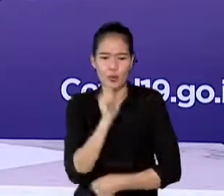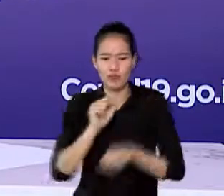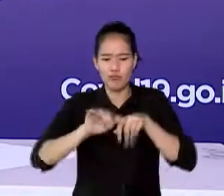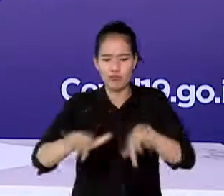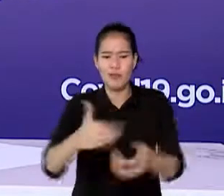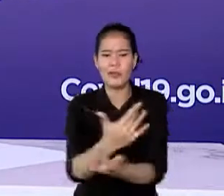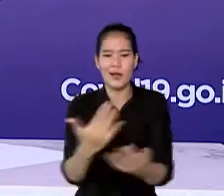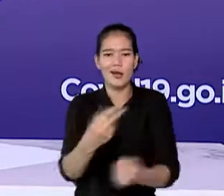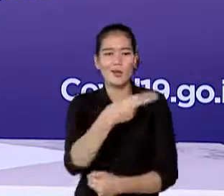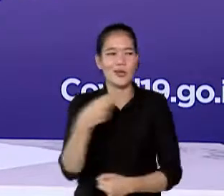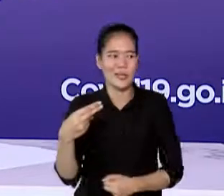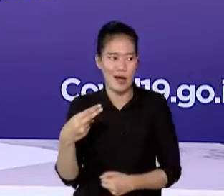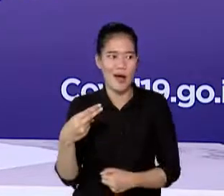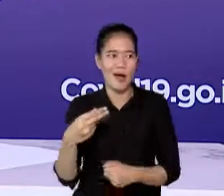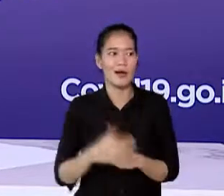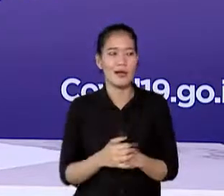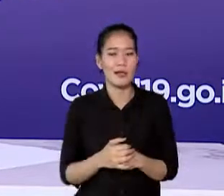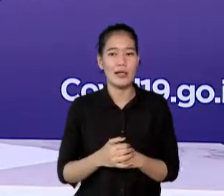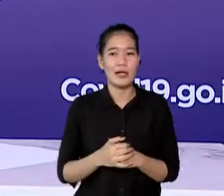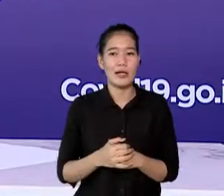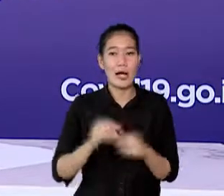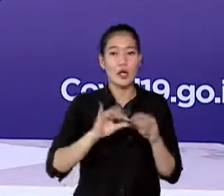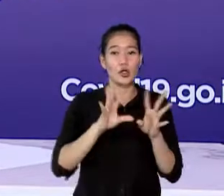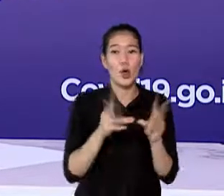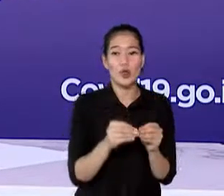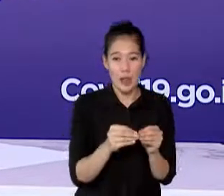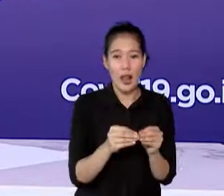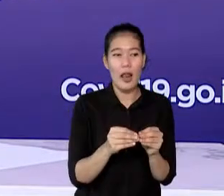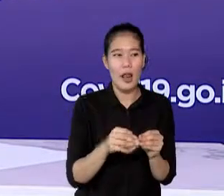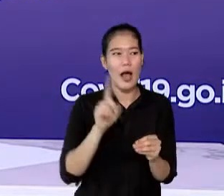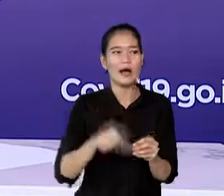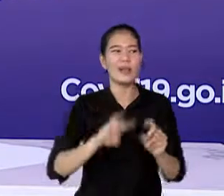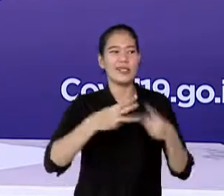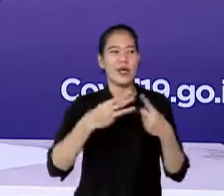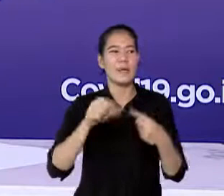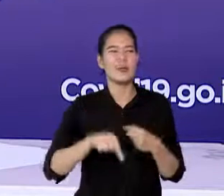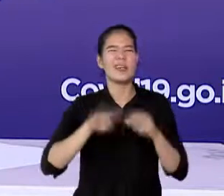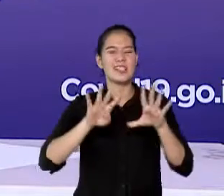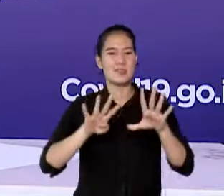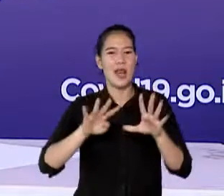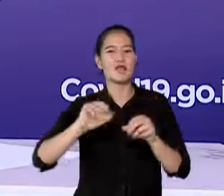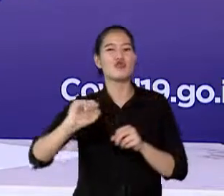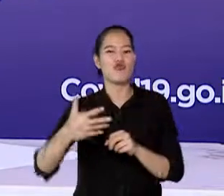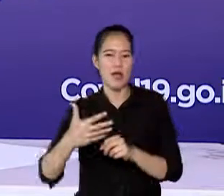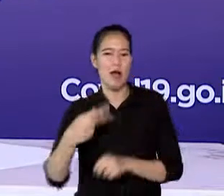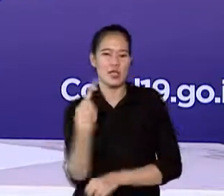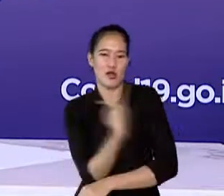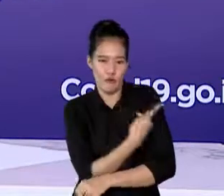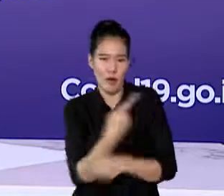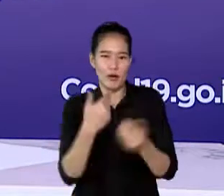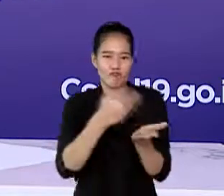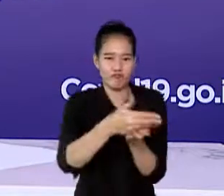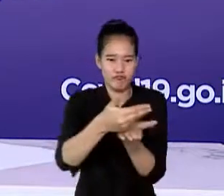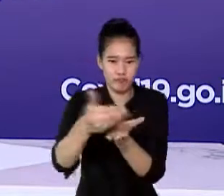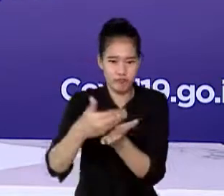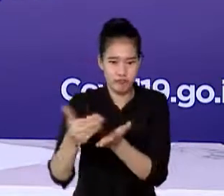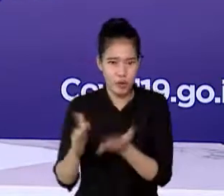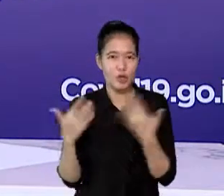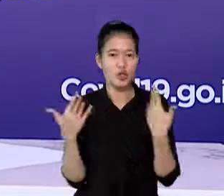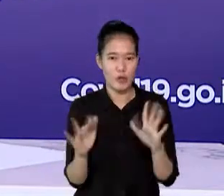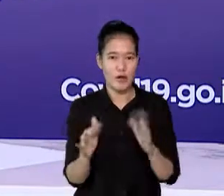people. Thus far, a total, again, 13.9 million doses of vaccines have been administered